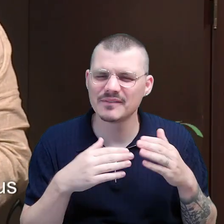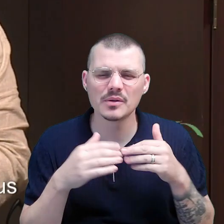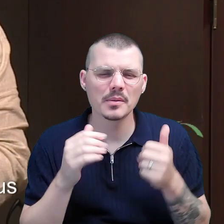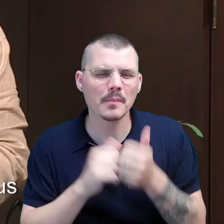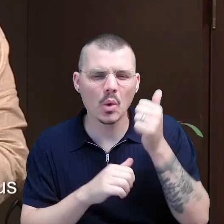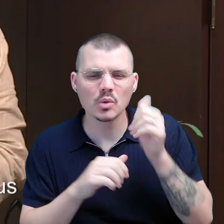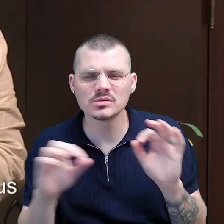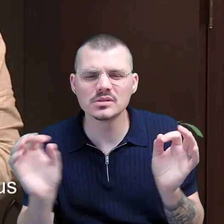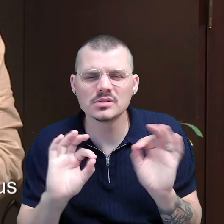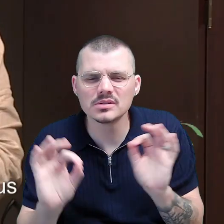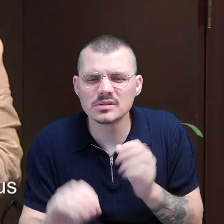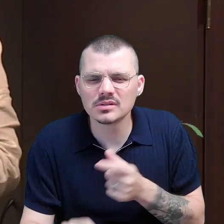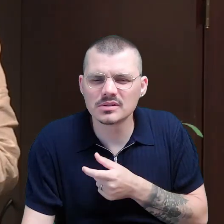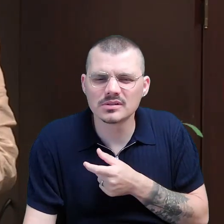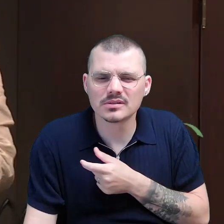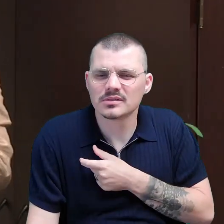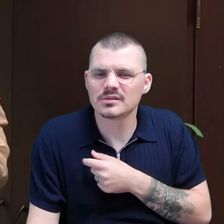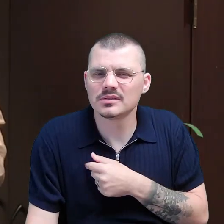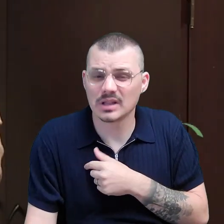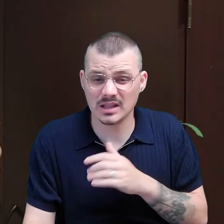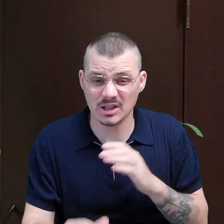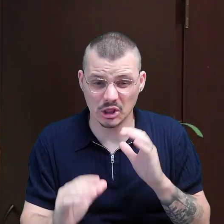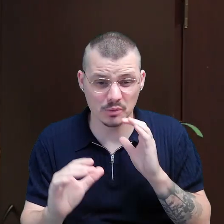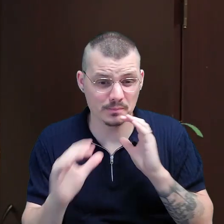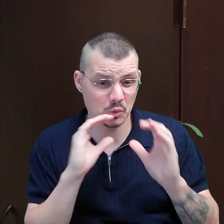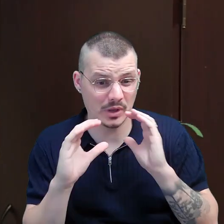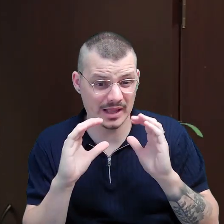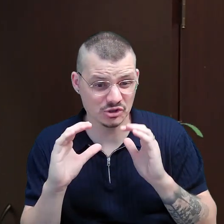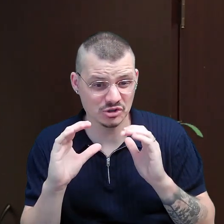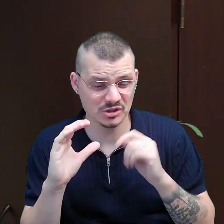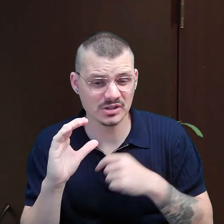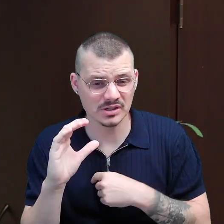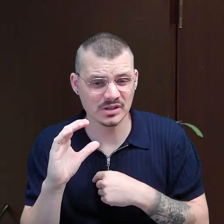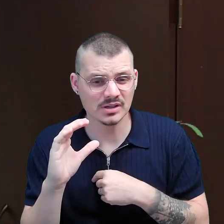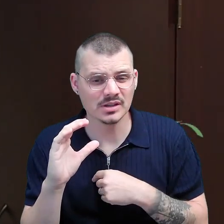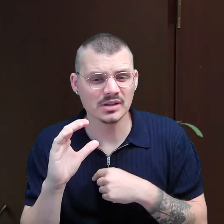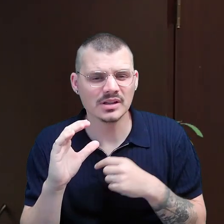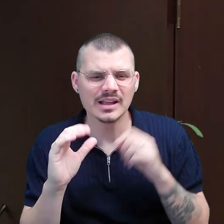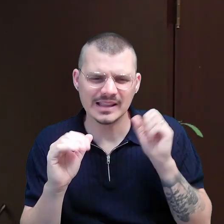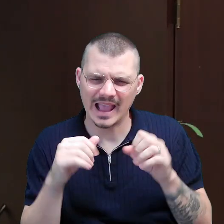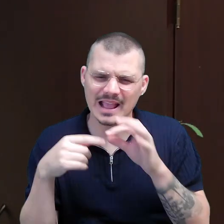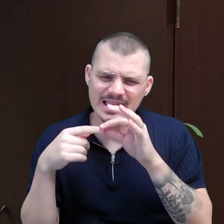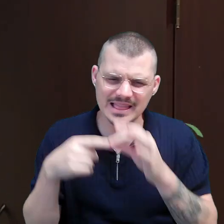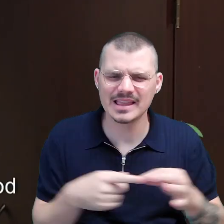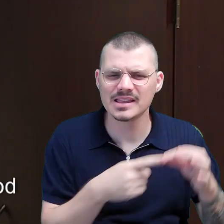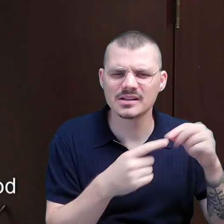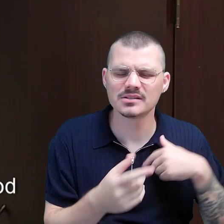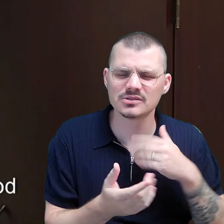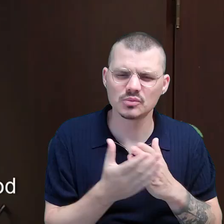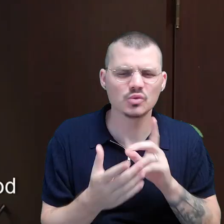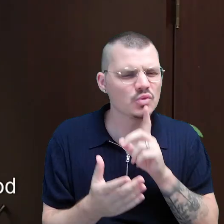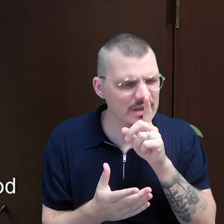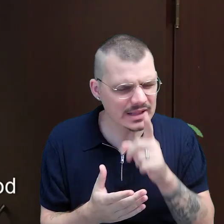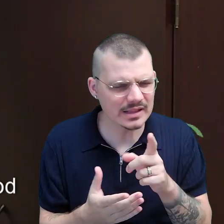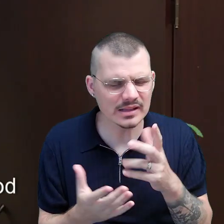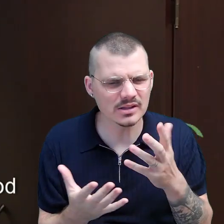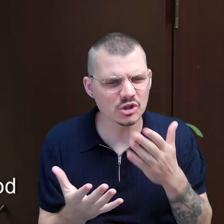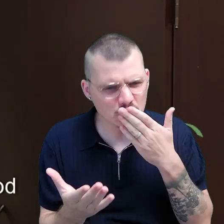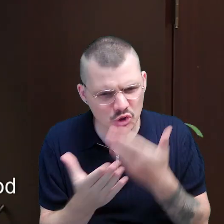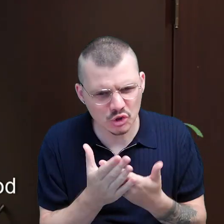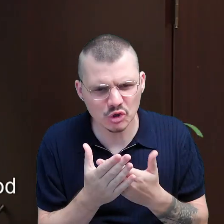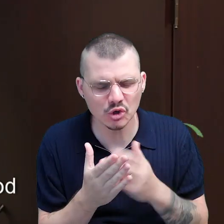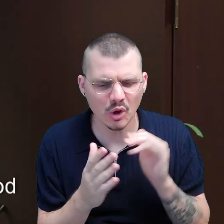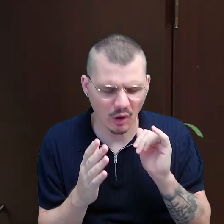Understanding even the most innocuous of communications can lead us into some